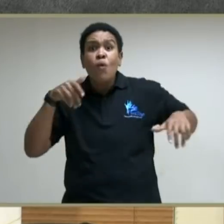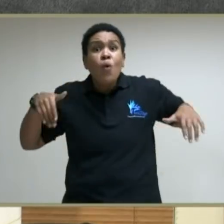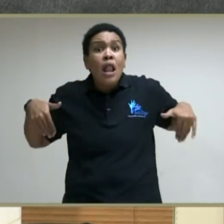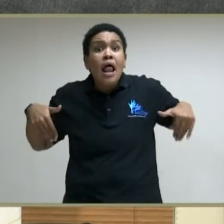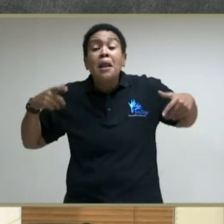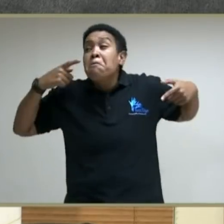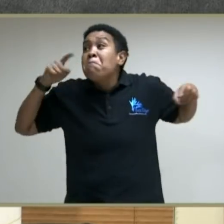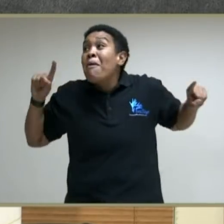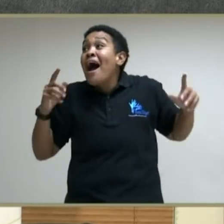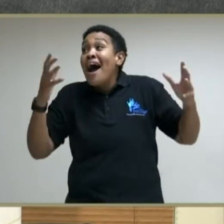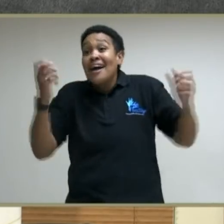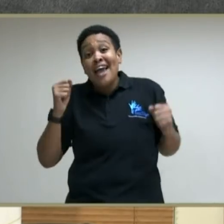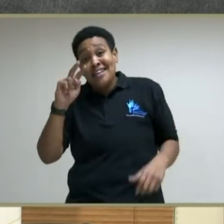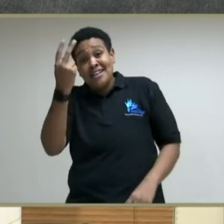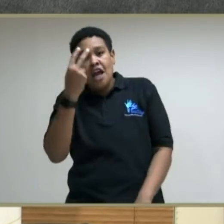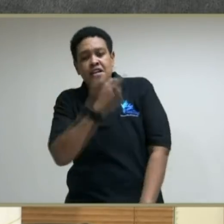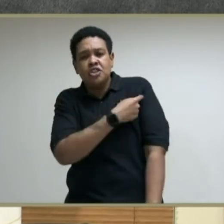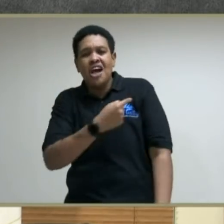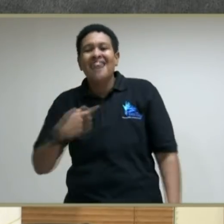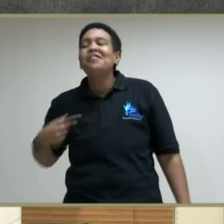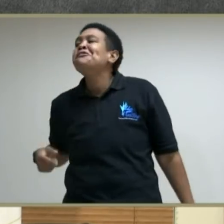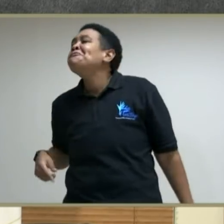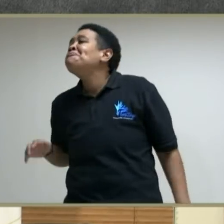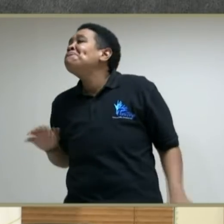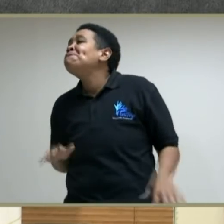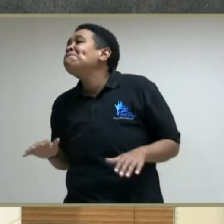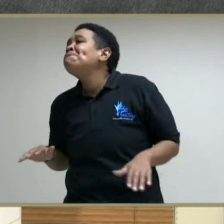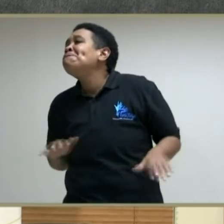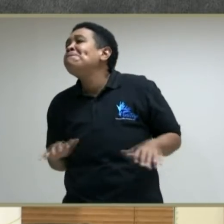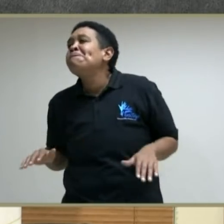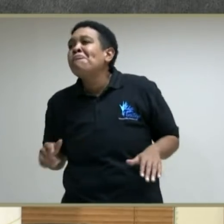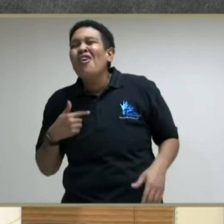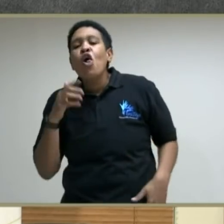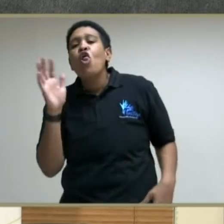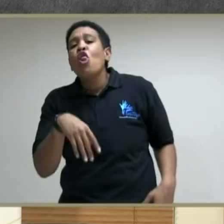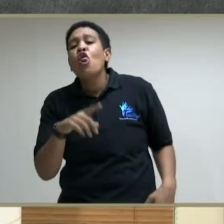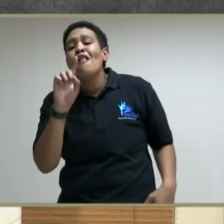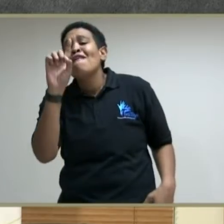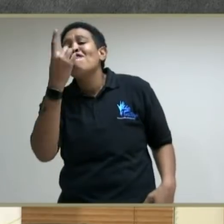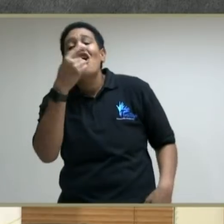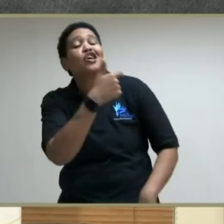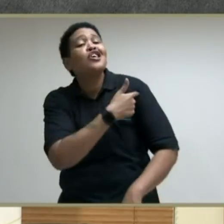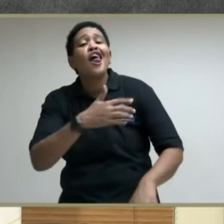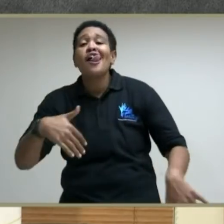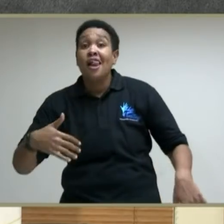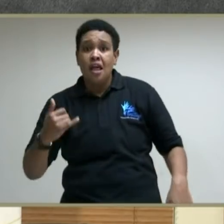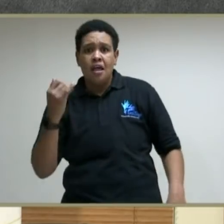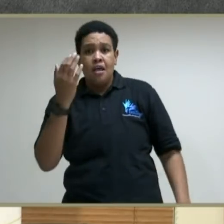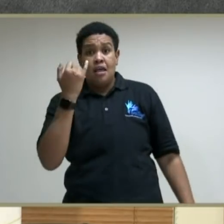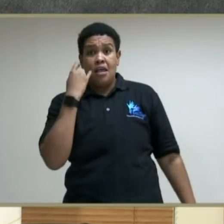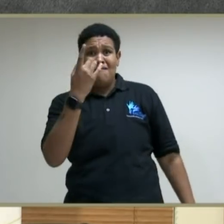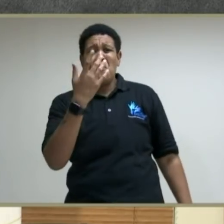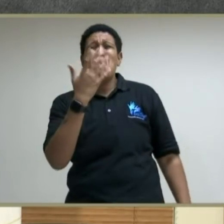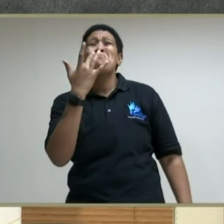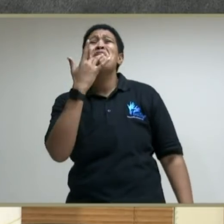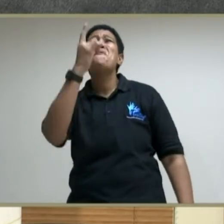yet received, please go out and get your first dose. Remember that the Johnson & Johnson vaccine is only one dose,